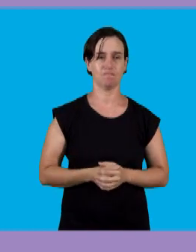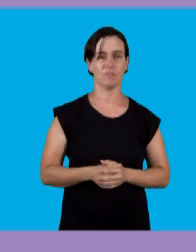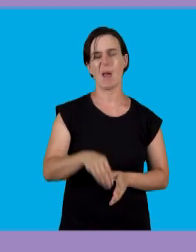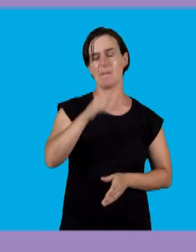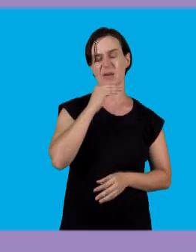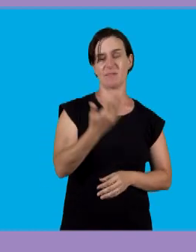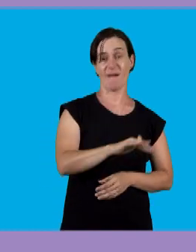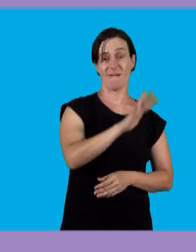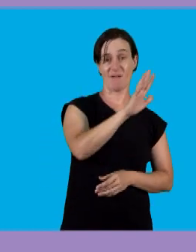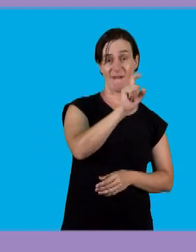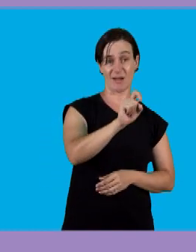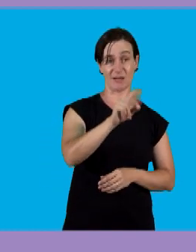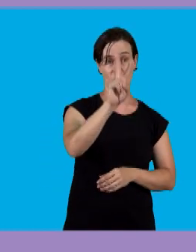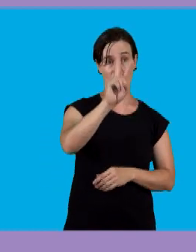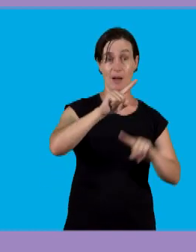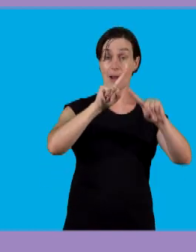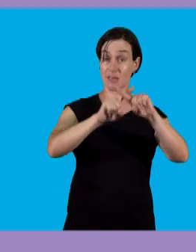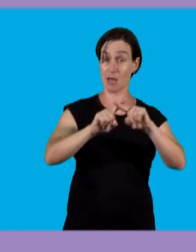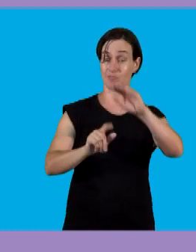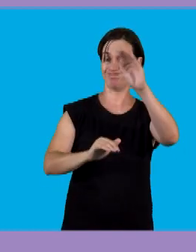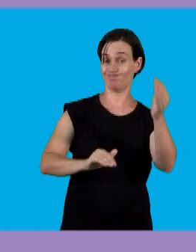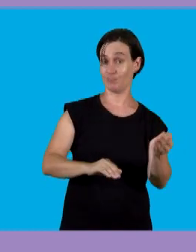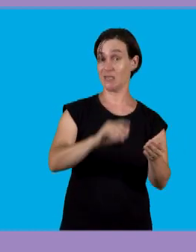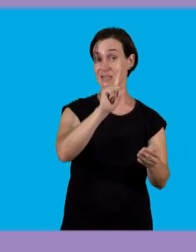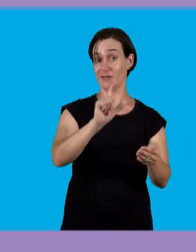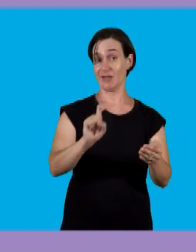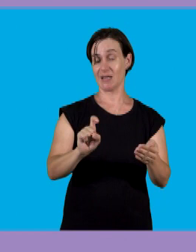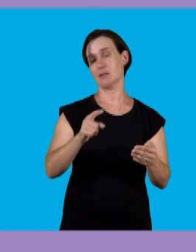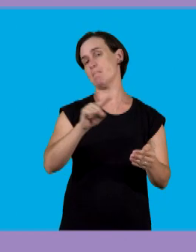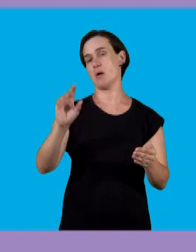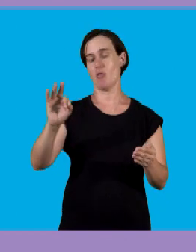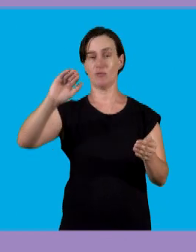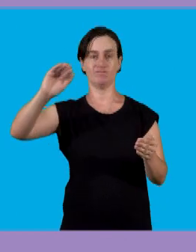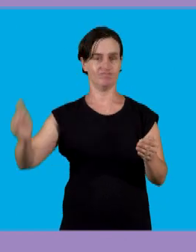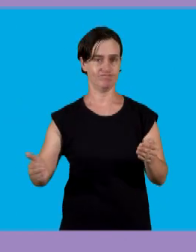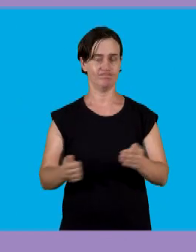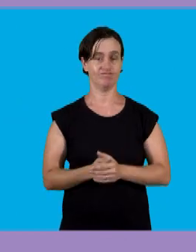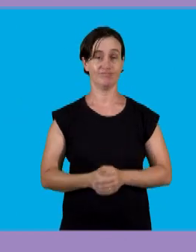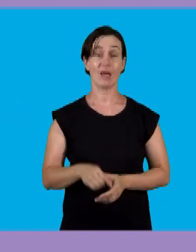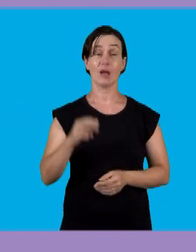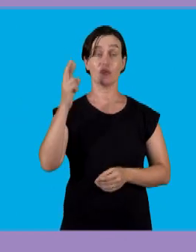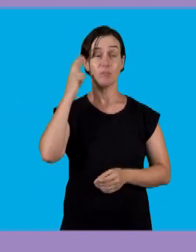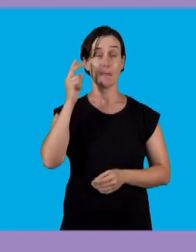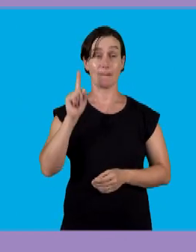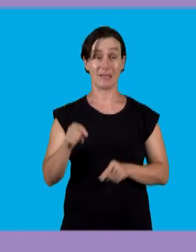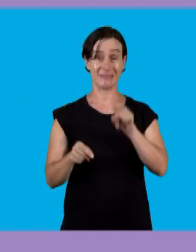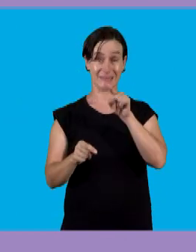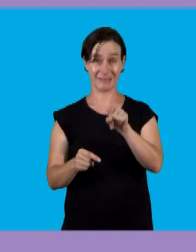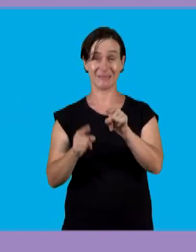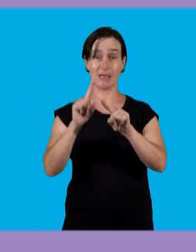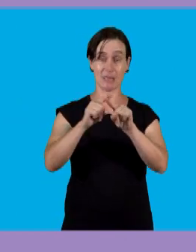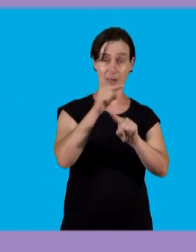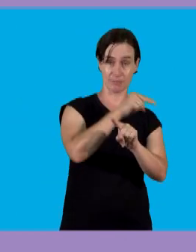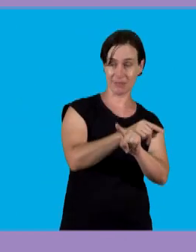we have the 5x squared multiplied by 7x minus 3. Remember, each term in the binomial